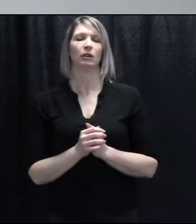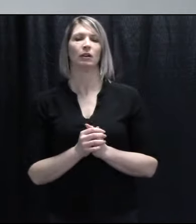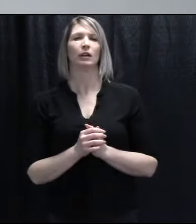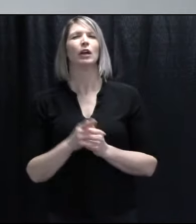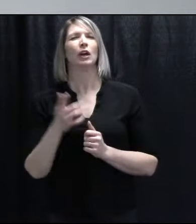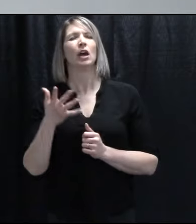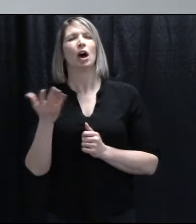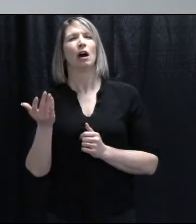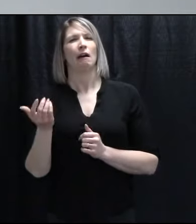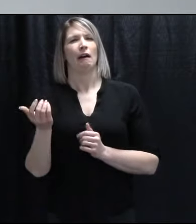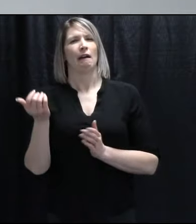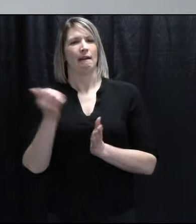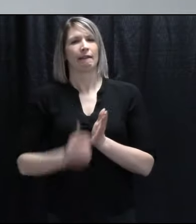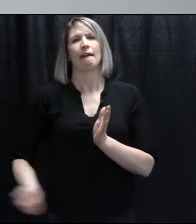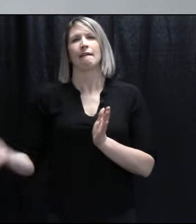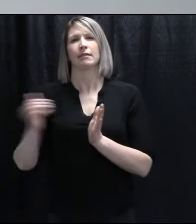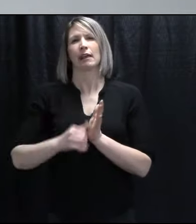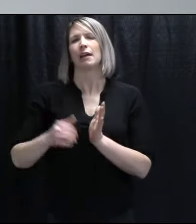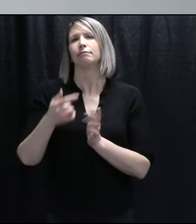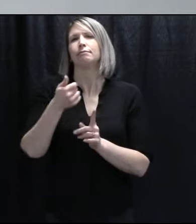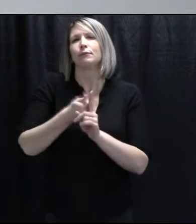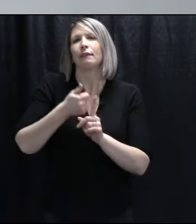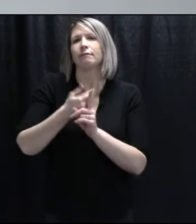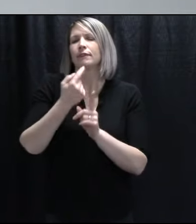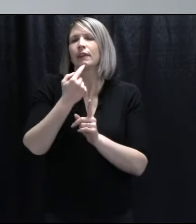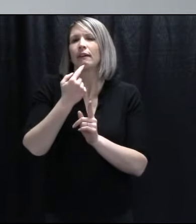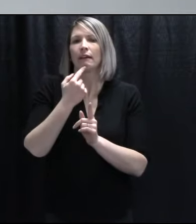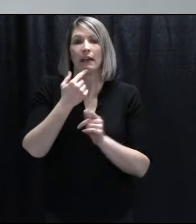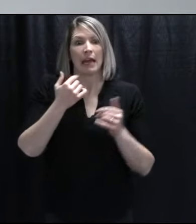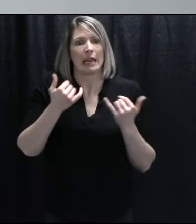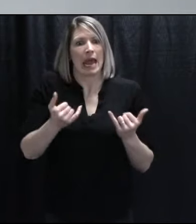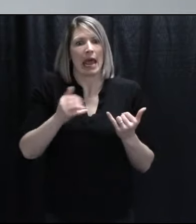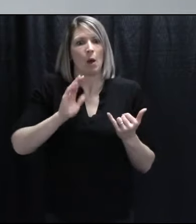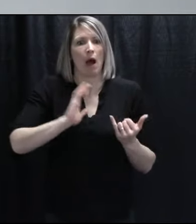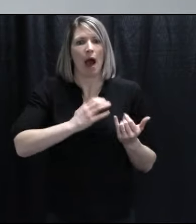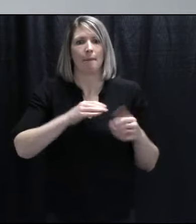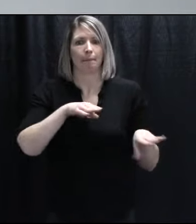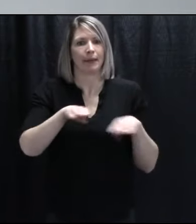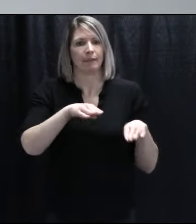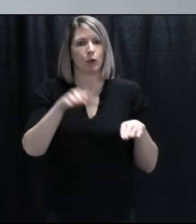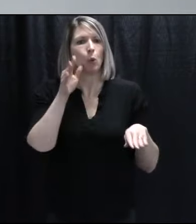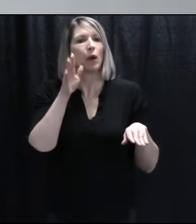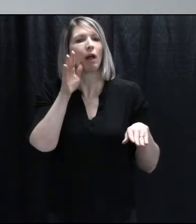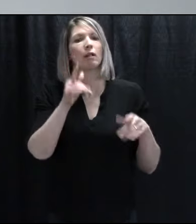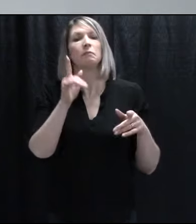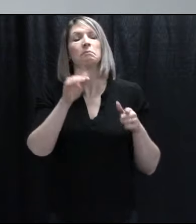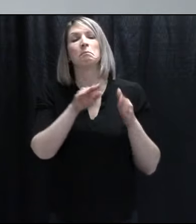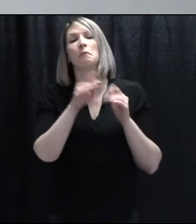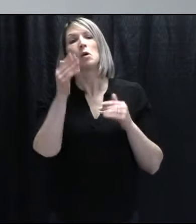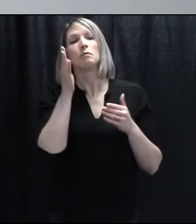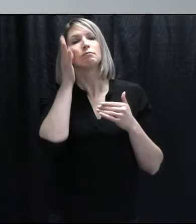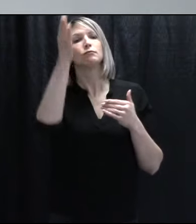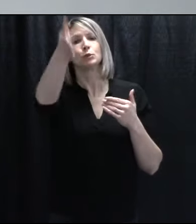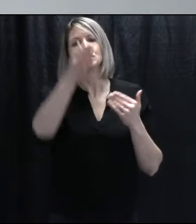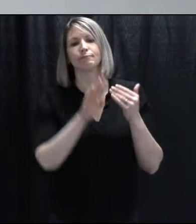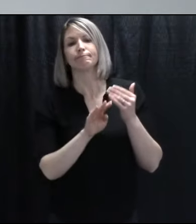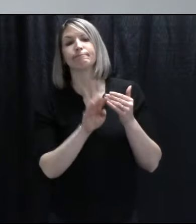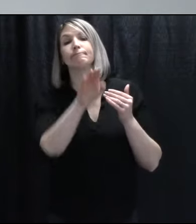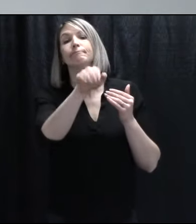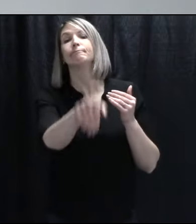determine the path that the virus takes over the coming days. Are we anticipating any relative time for peak,